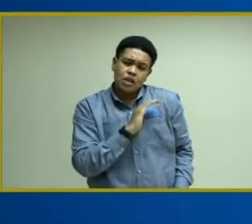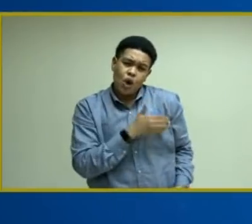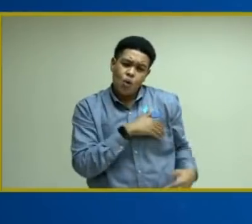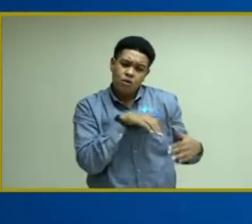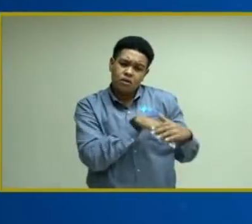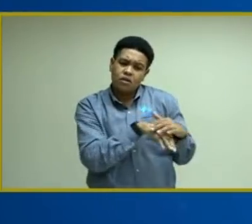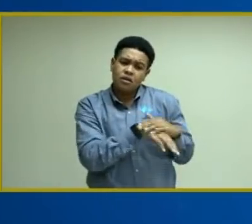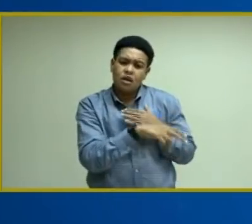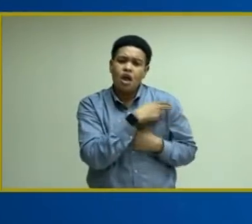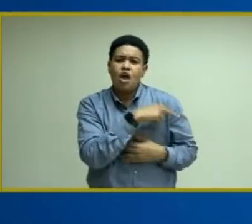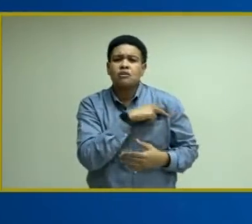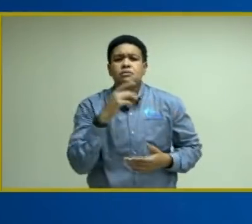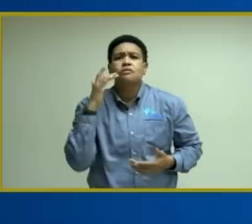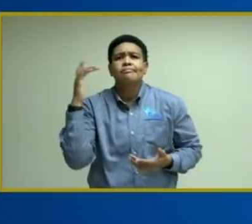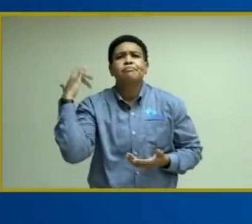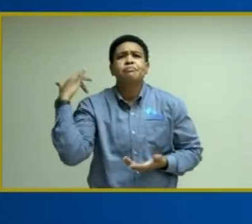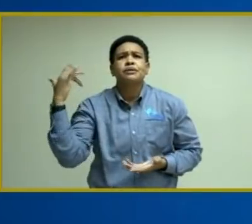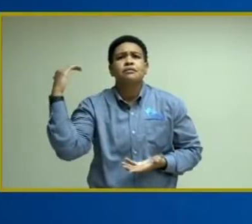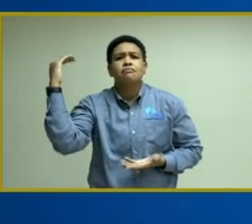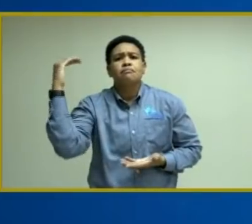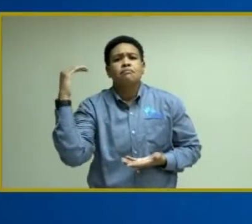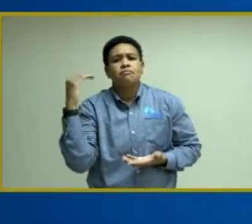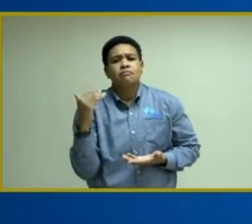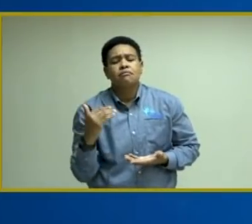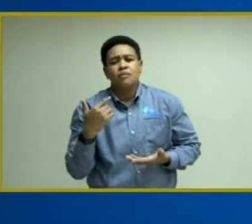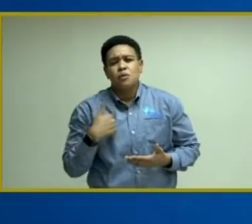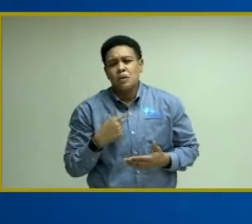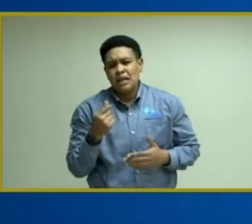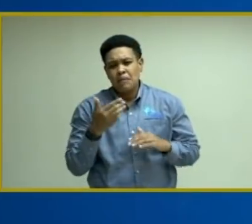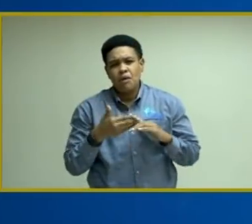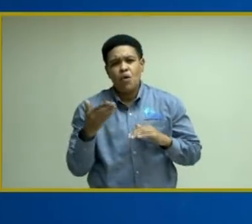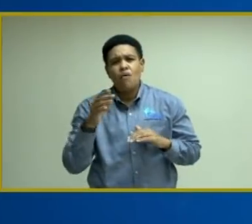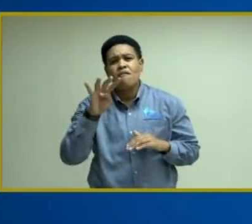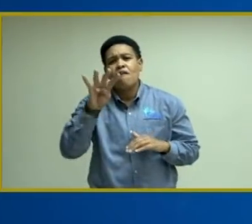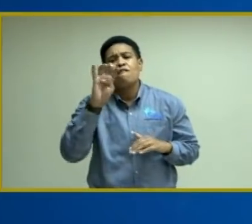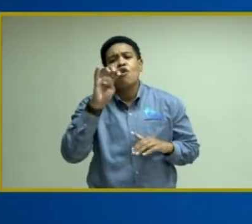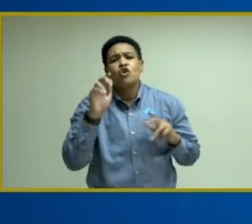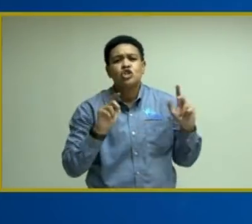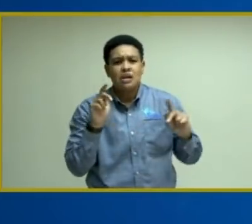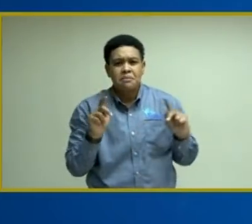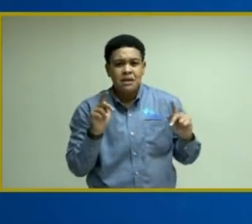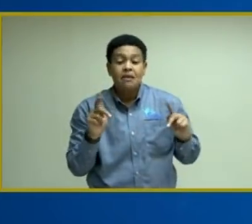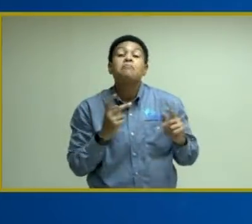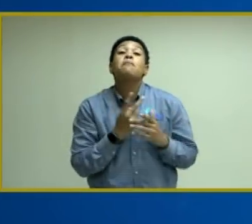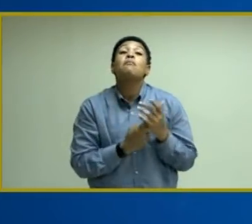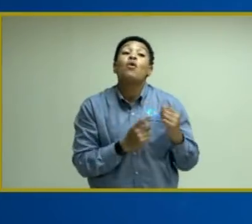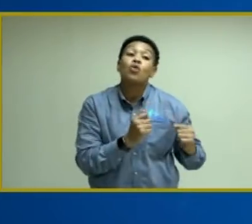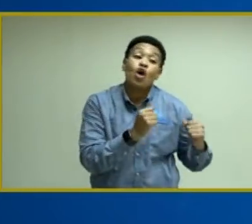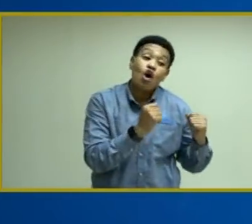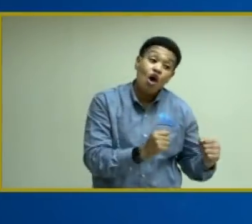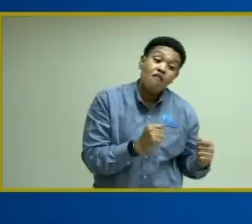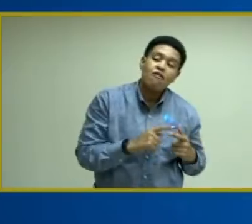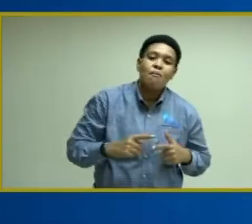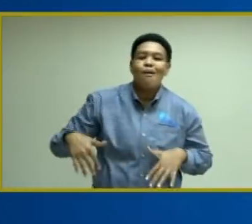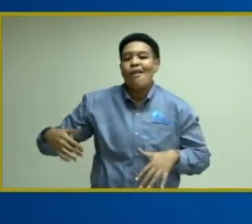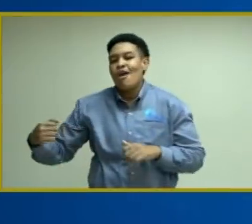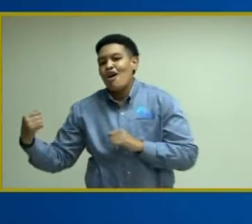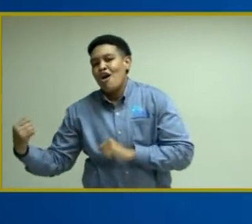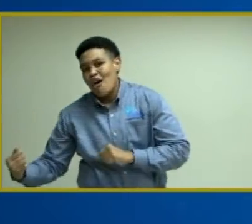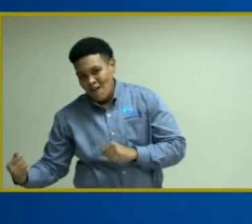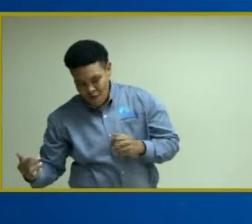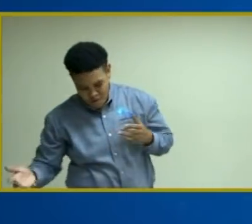admissions are going down. We're just a little above 400 persons, both confirmed and unconfirmed